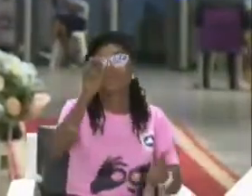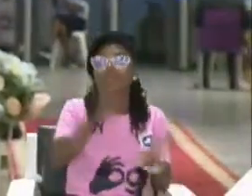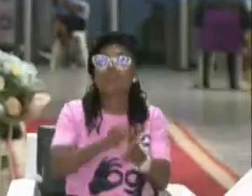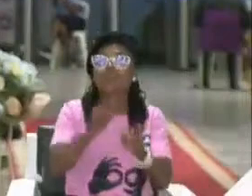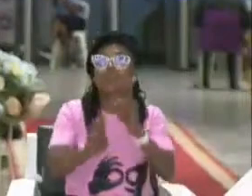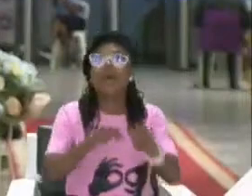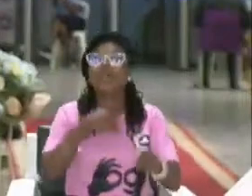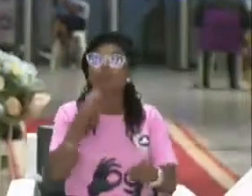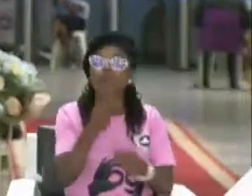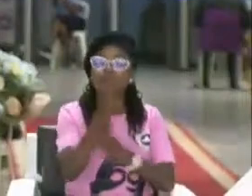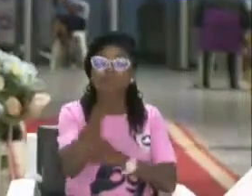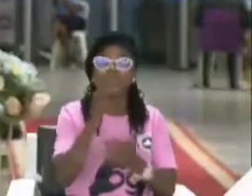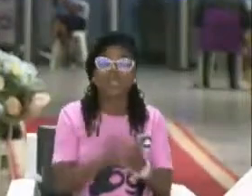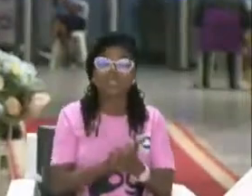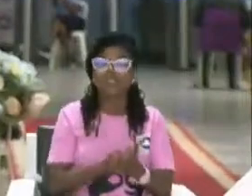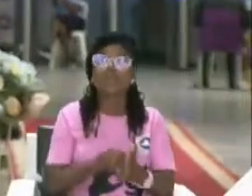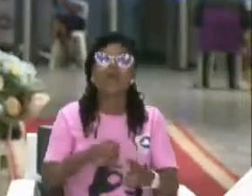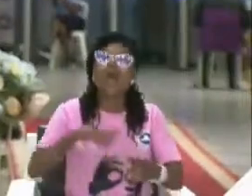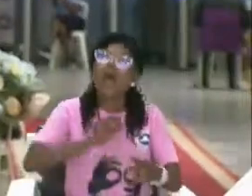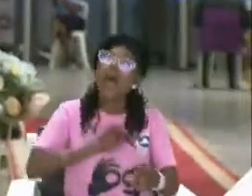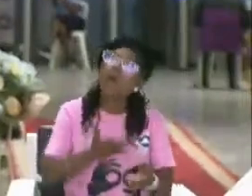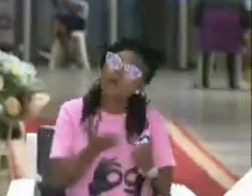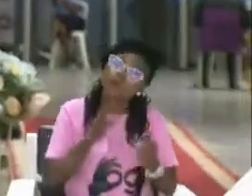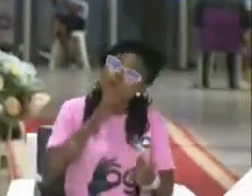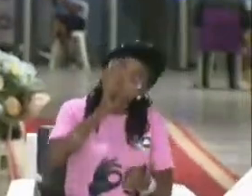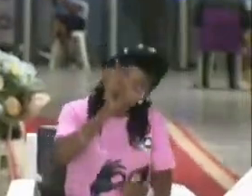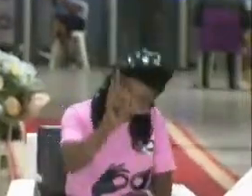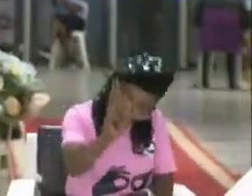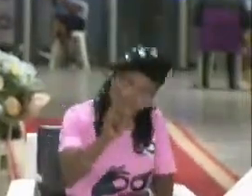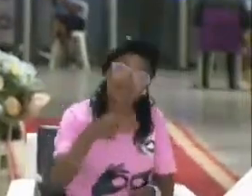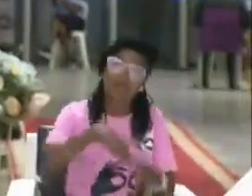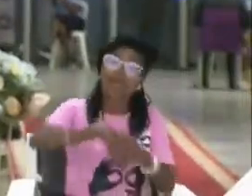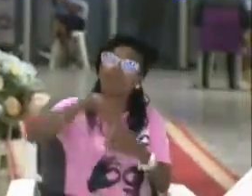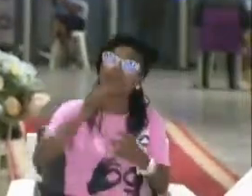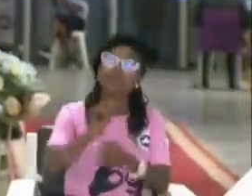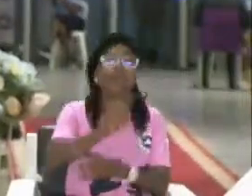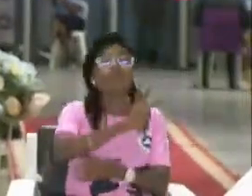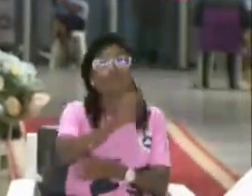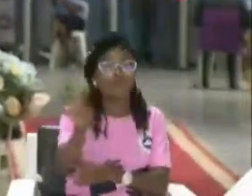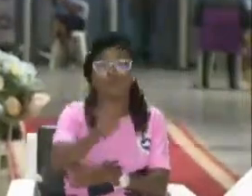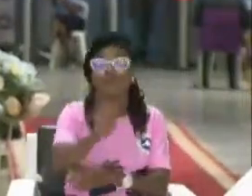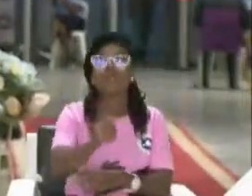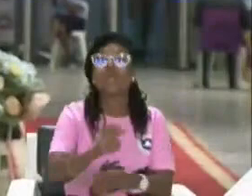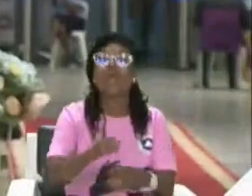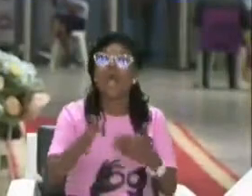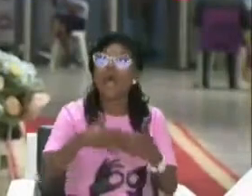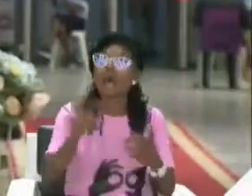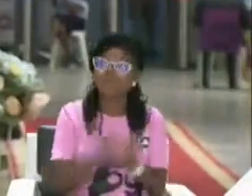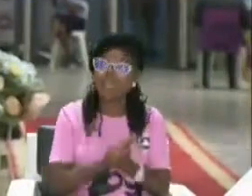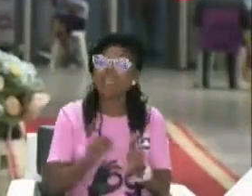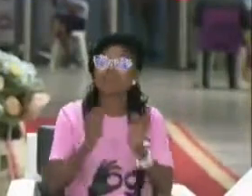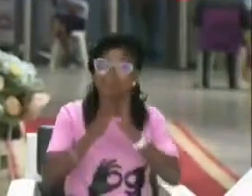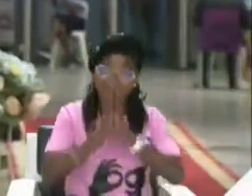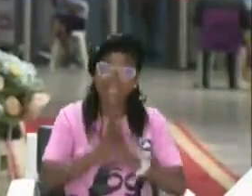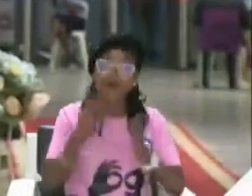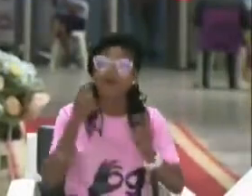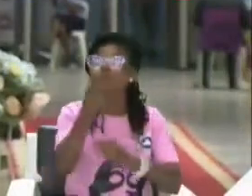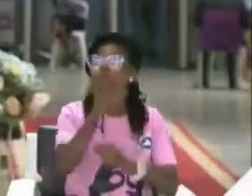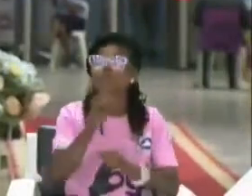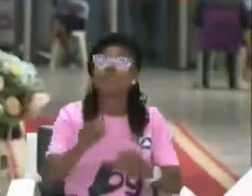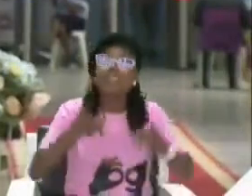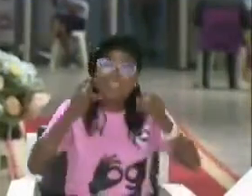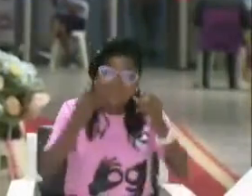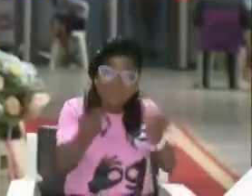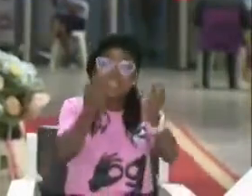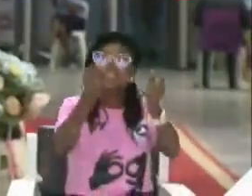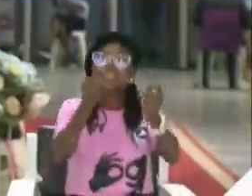that, God, at least me out of 100, let me be a beneficiary. After the prayer of Daddy Gio, immediately the